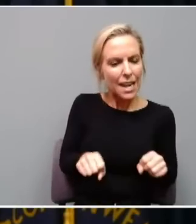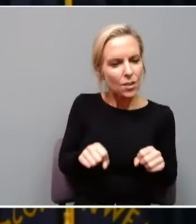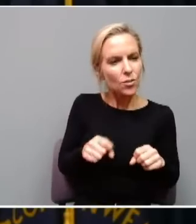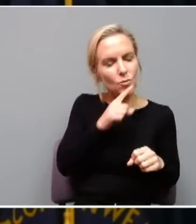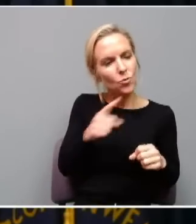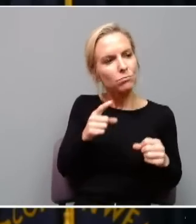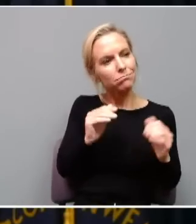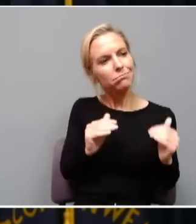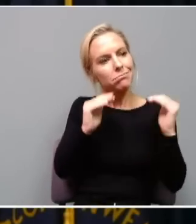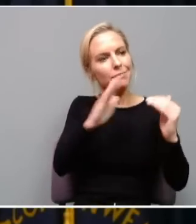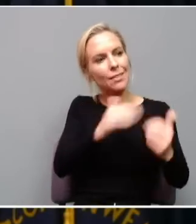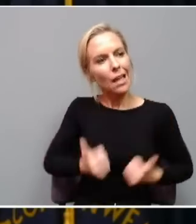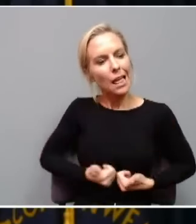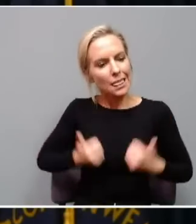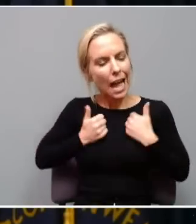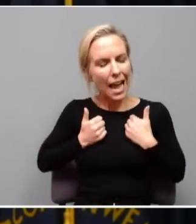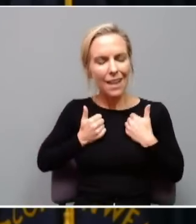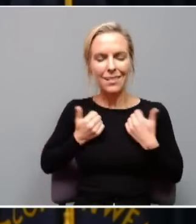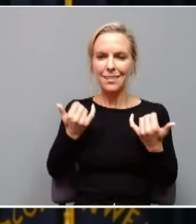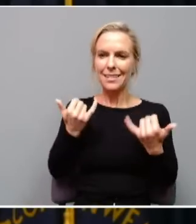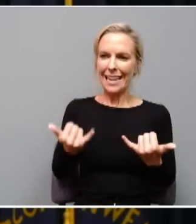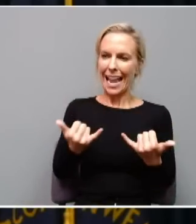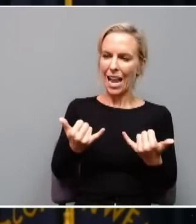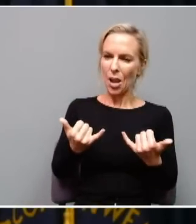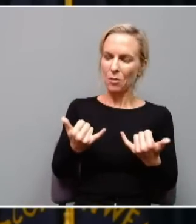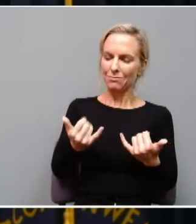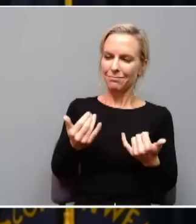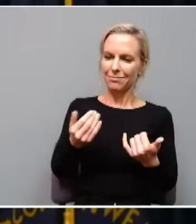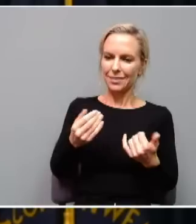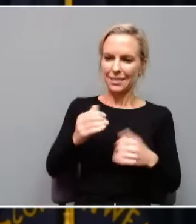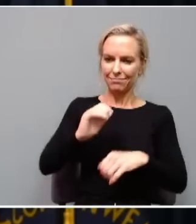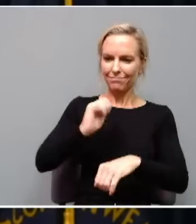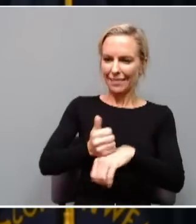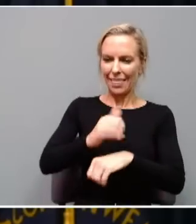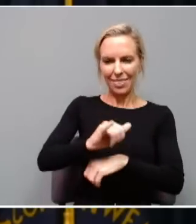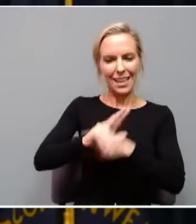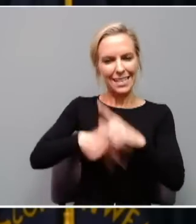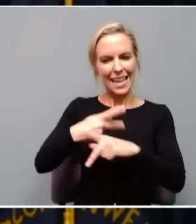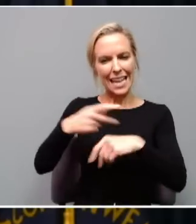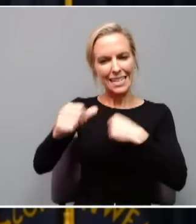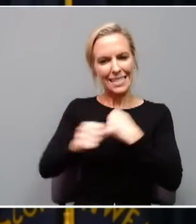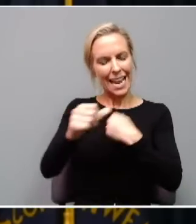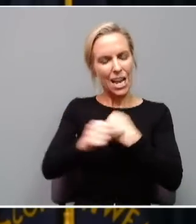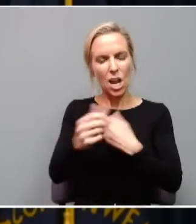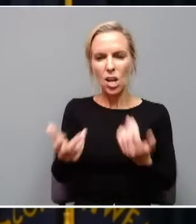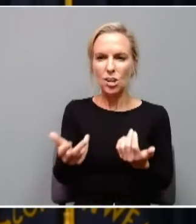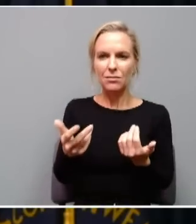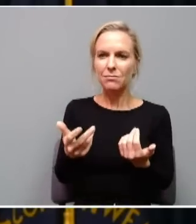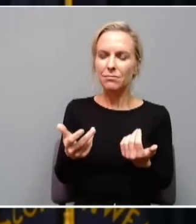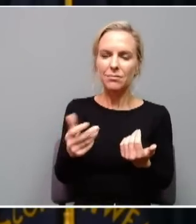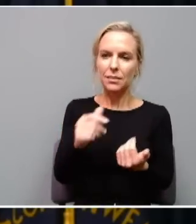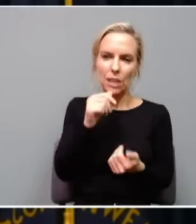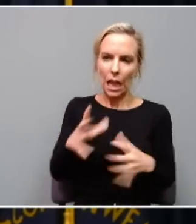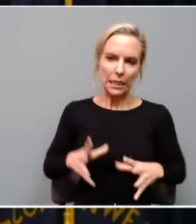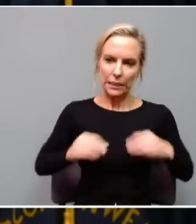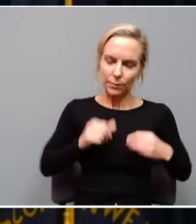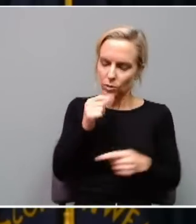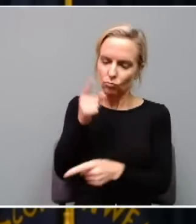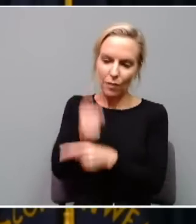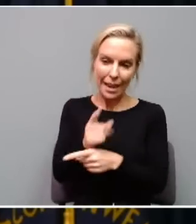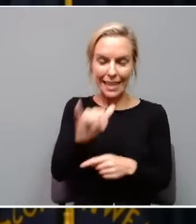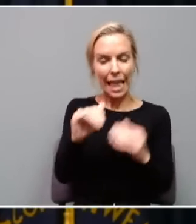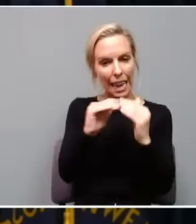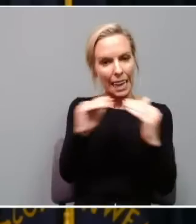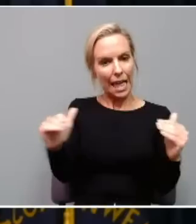being put in that type of danger. It's not acceptable, not right. And the level of violence that we have